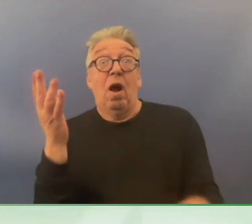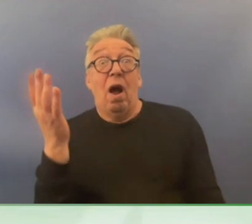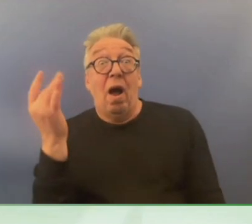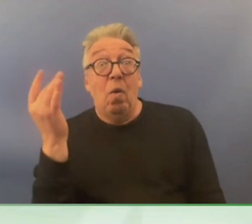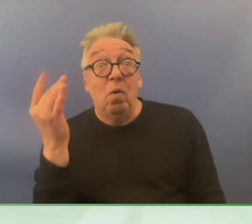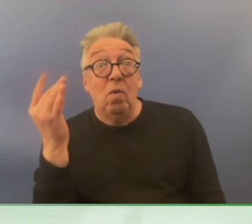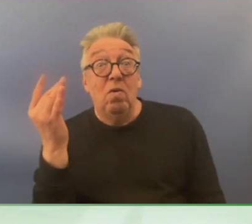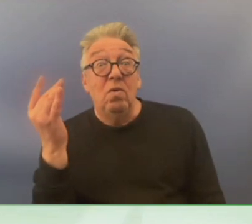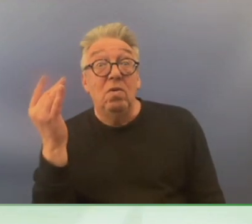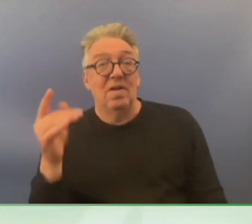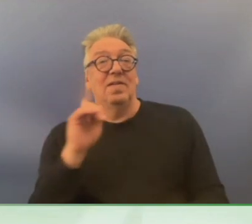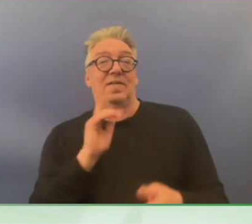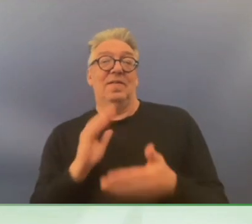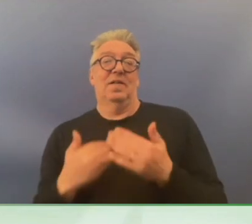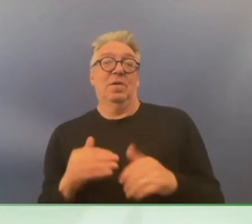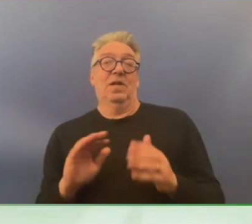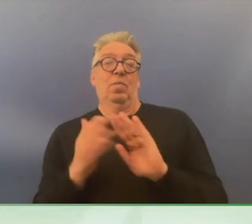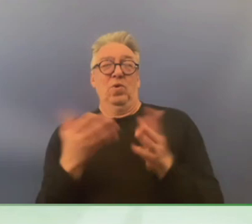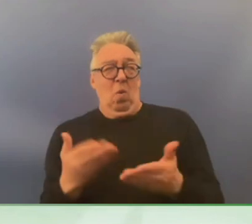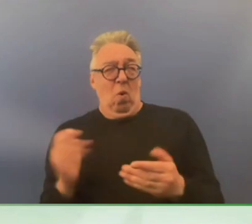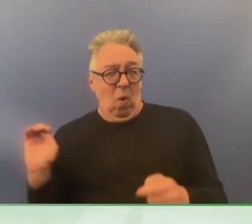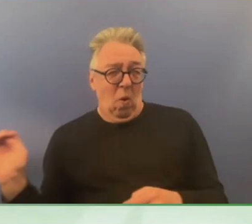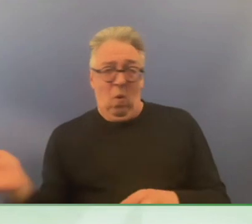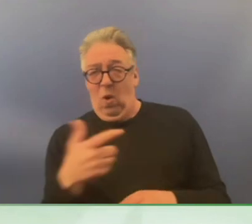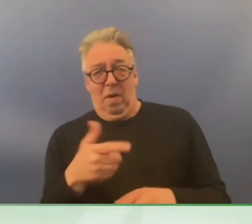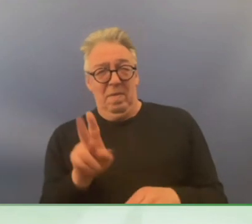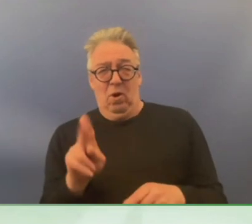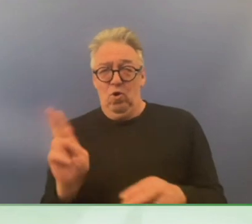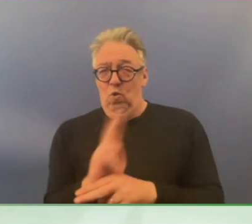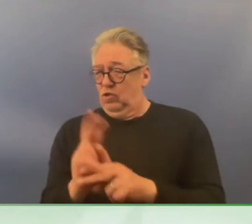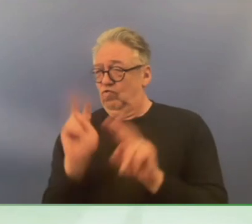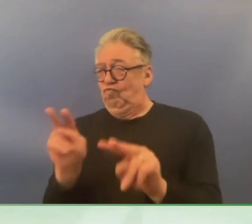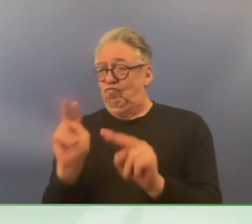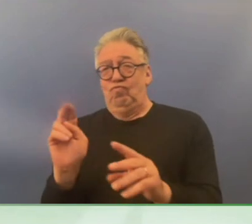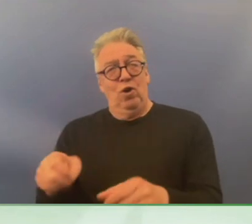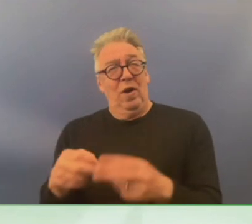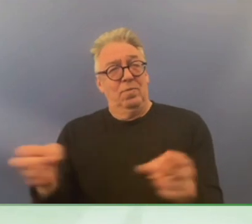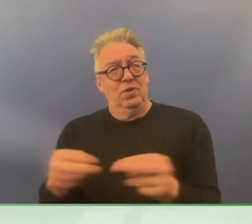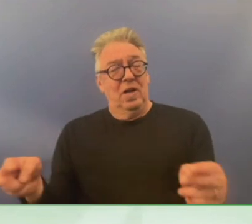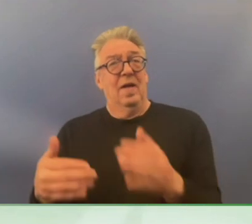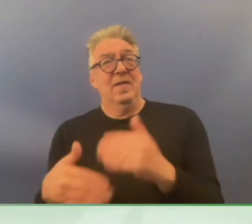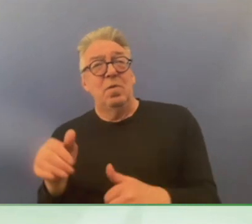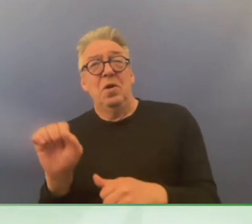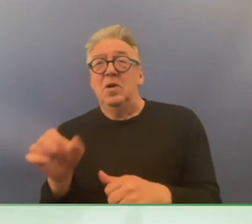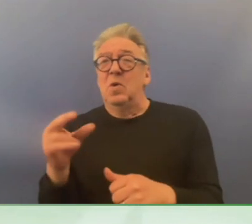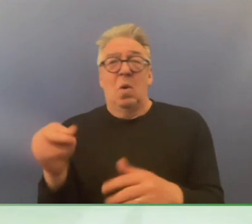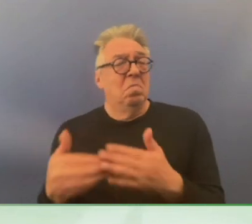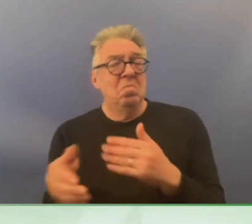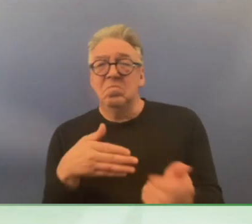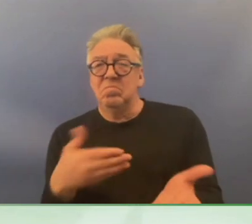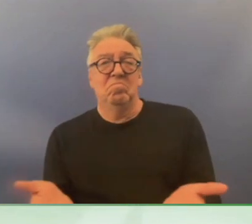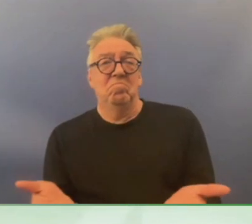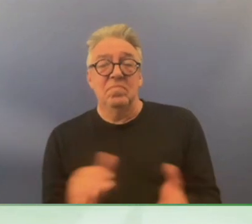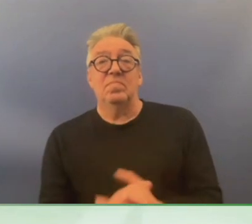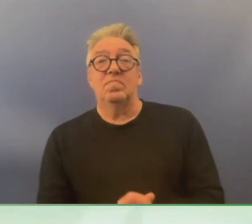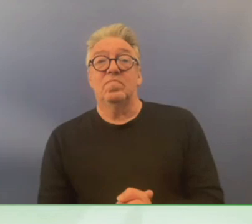that everybody uses today, whether they have a disability or not. But we also know the importance of this talent having access